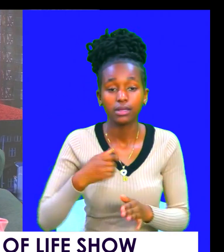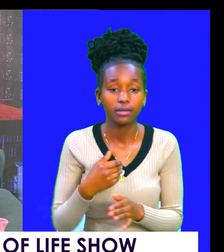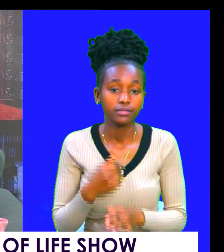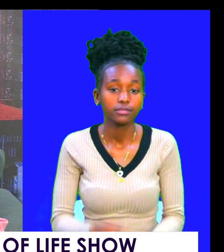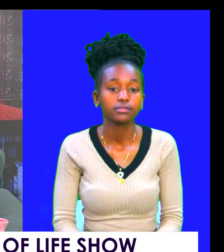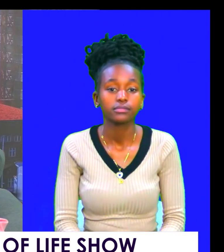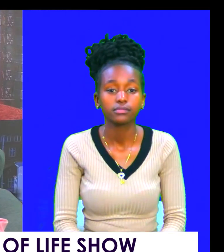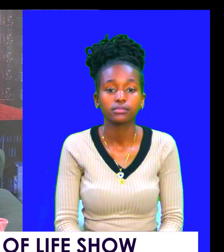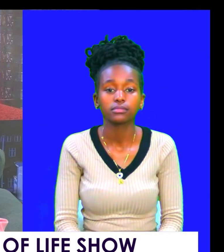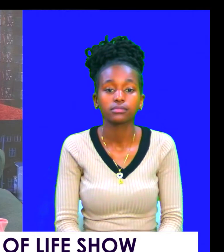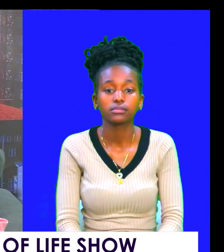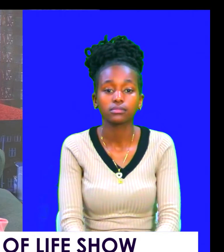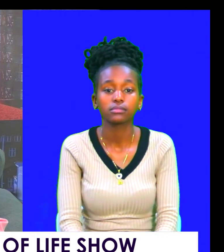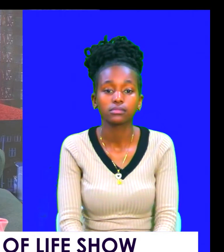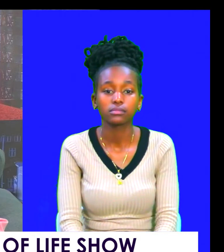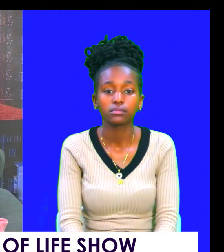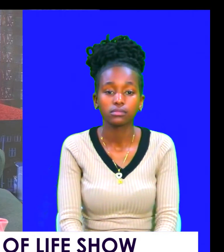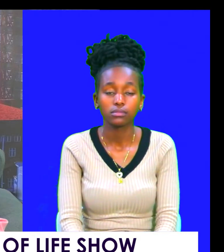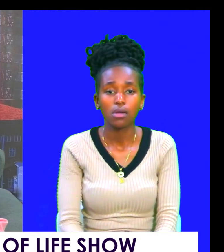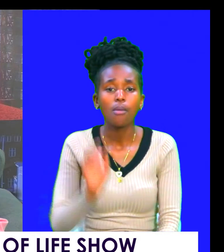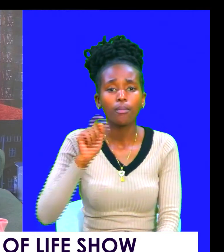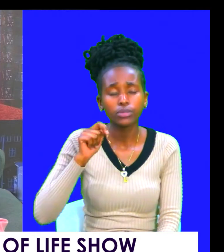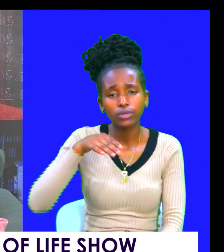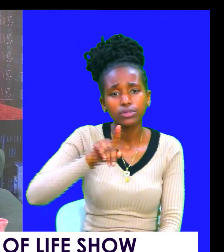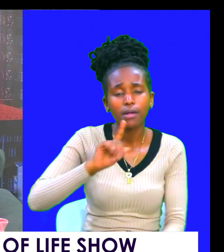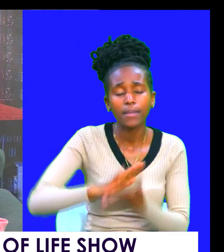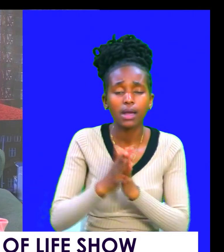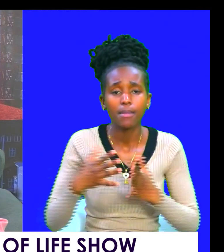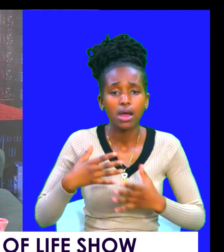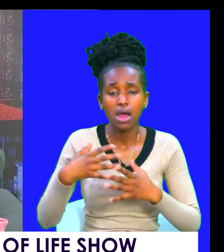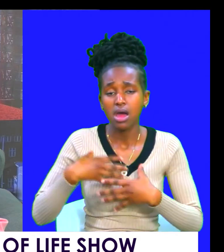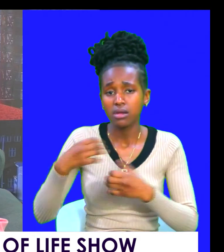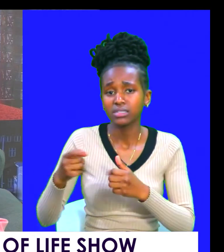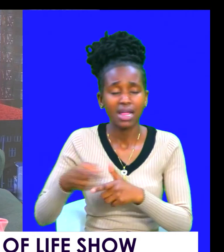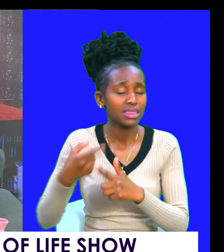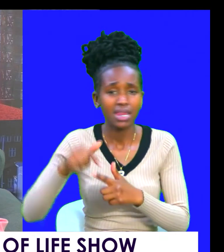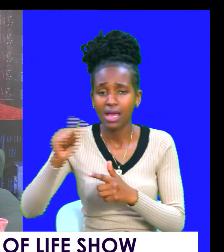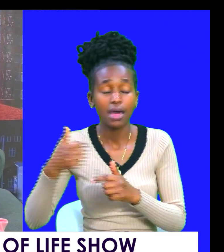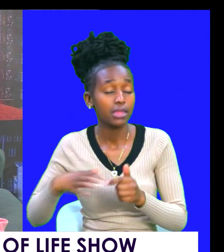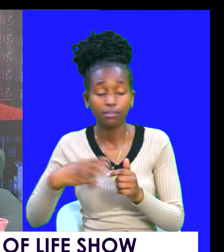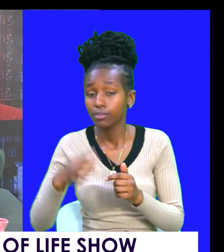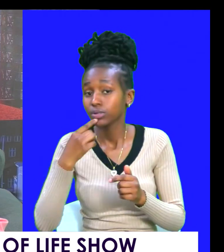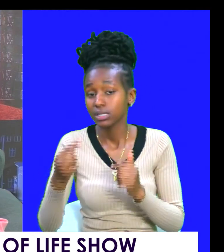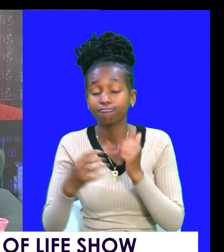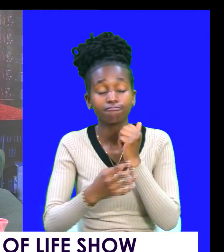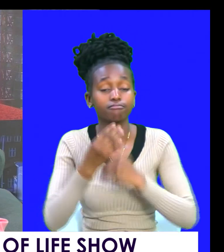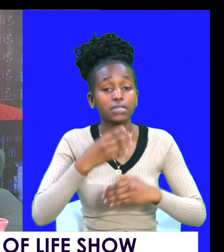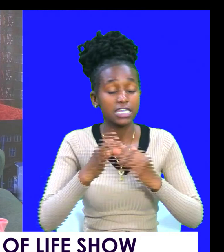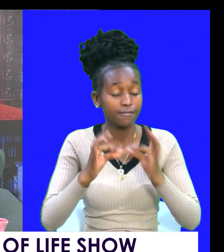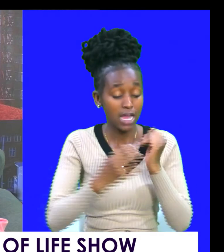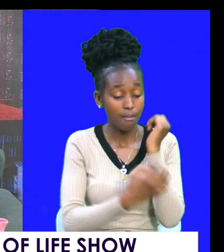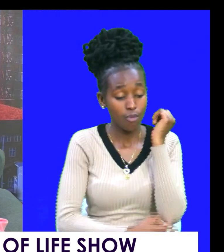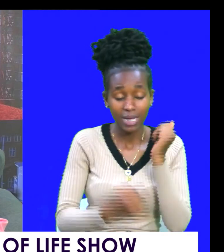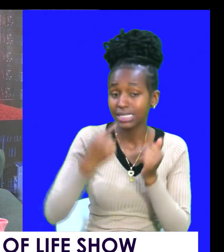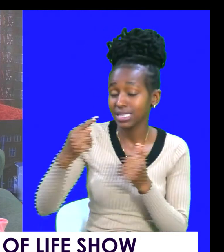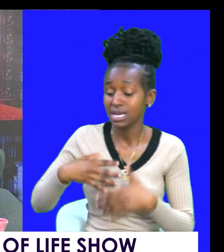is possible. You can be rich. Let those who are poor say they are rich. Let those who are weak say they